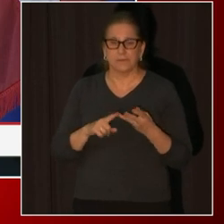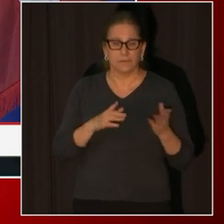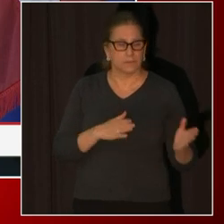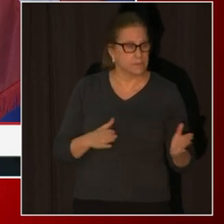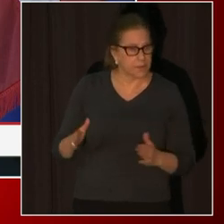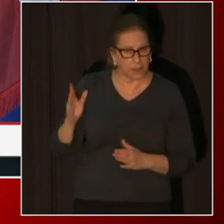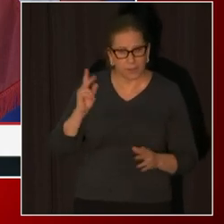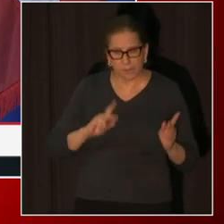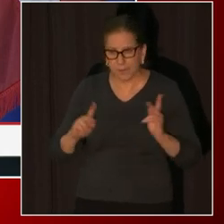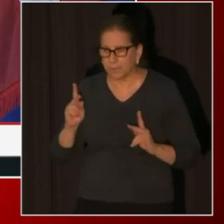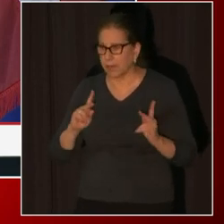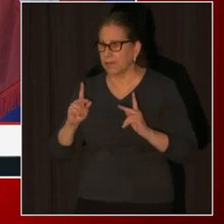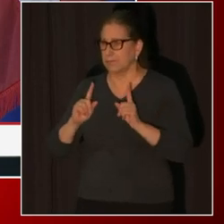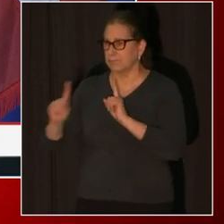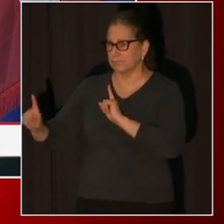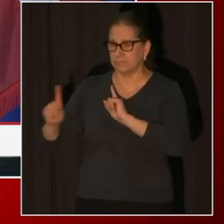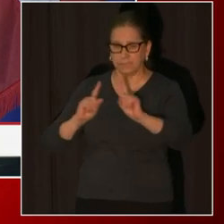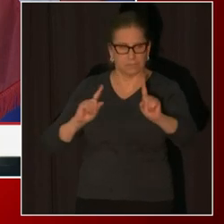well.